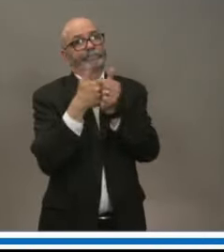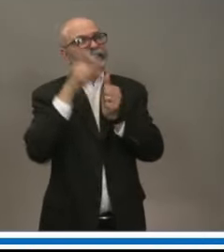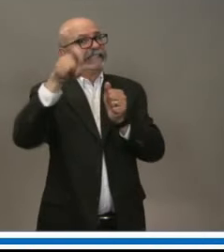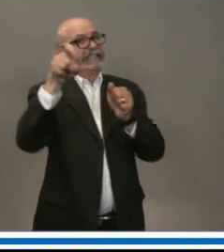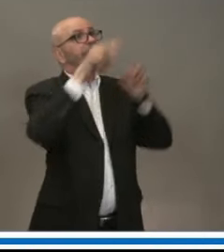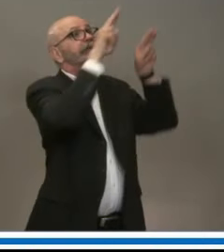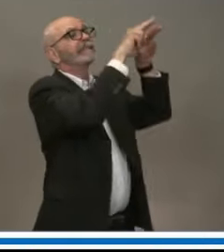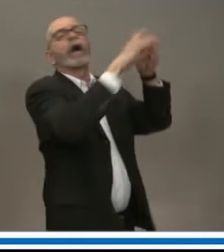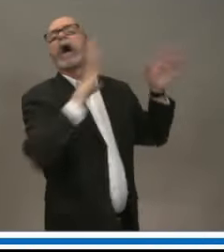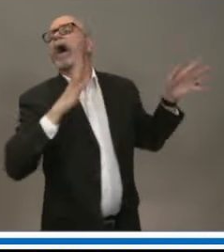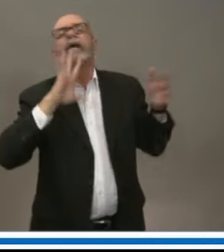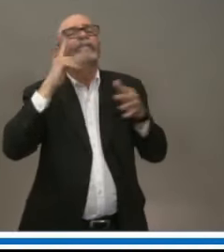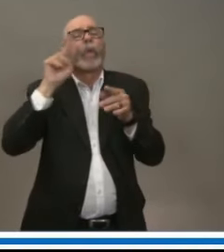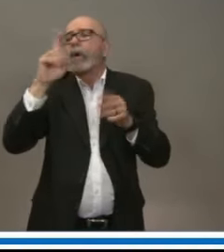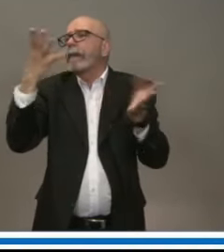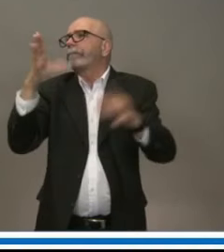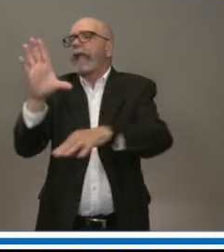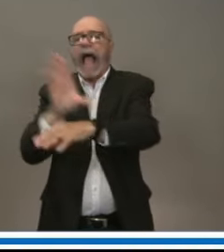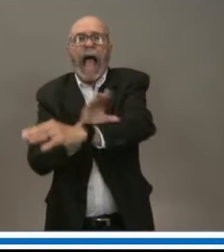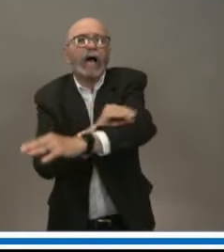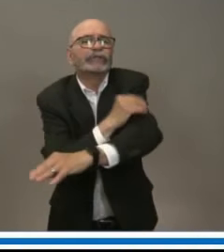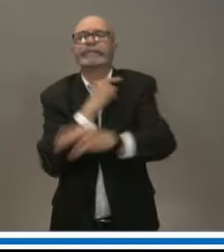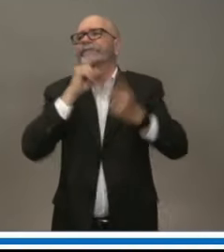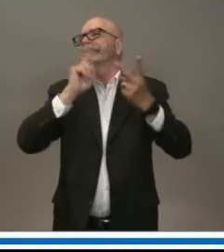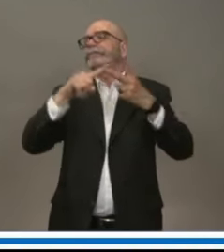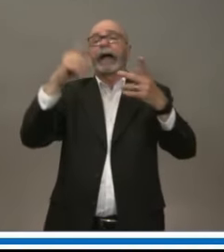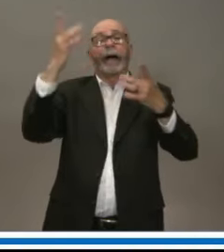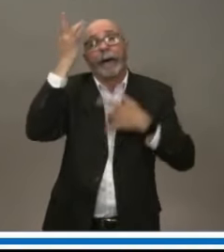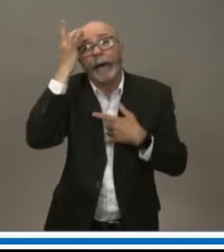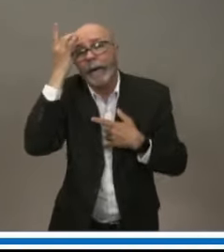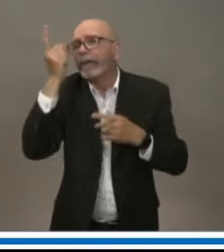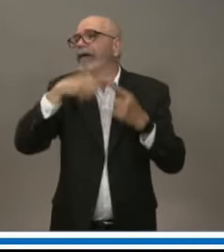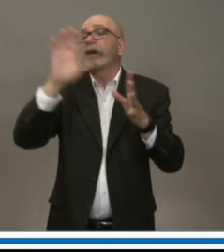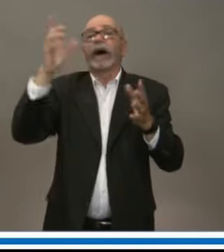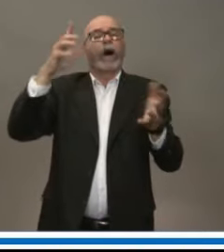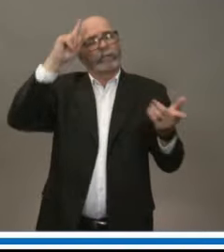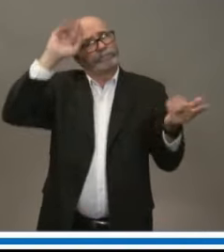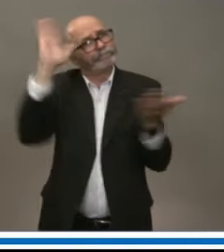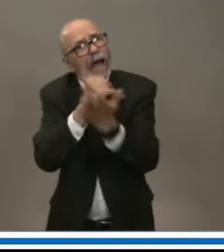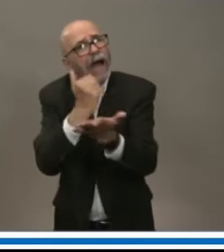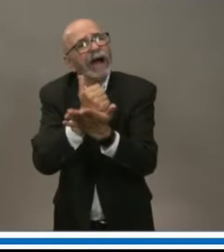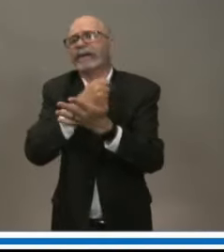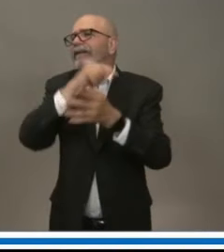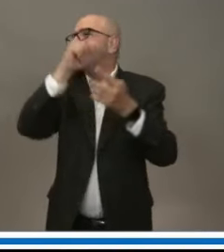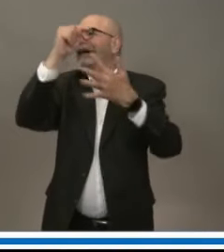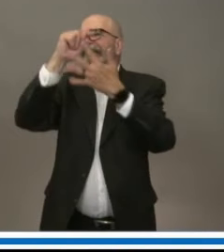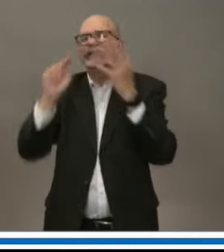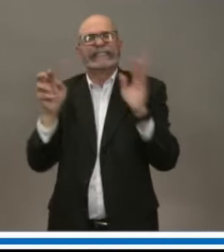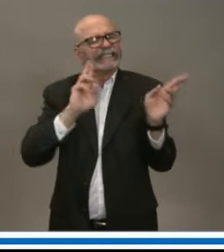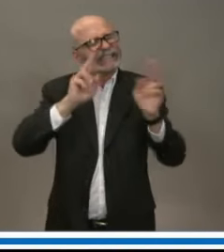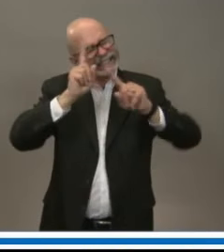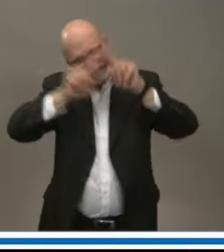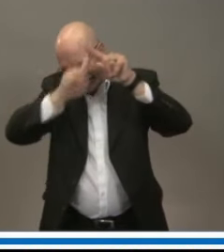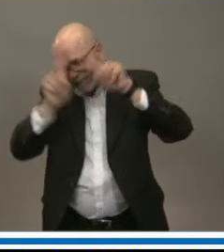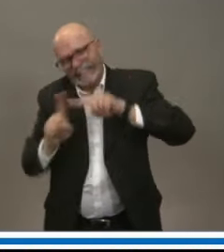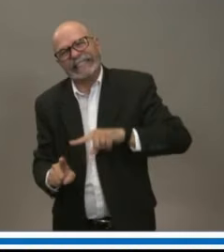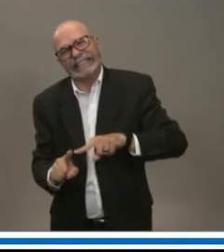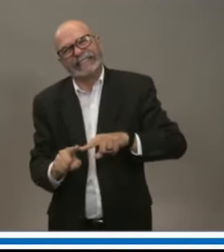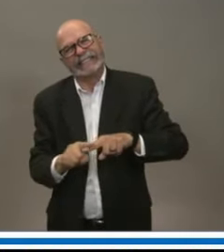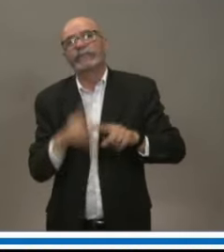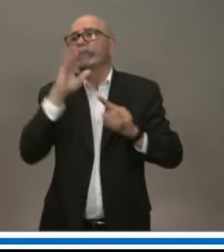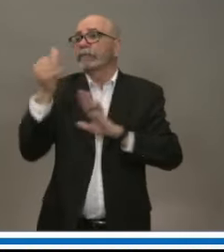other catastrophic illnesses, trauma, which are going to drive the need for hospital beds, for surgeries, and